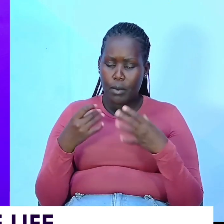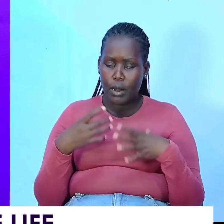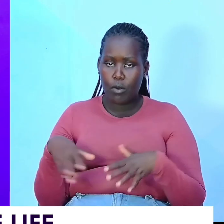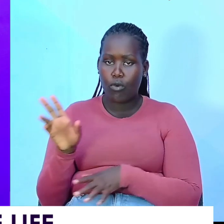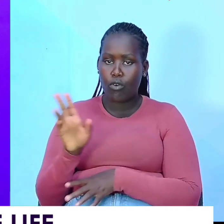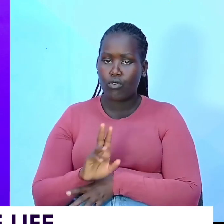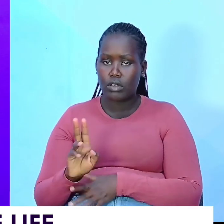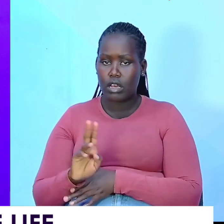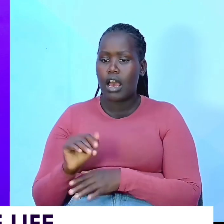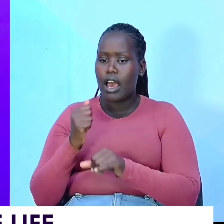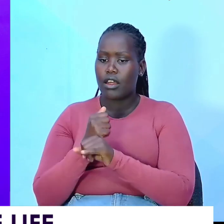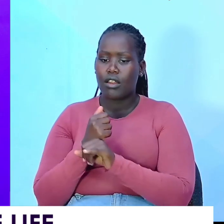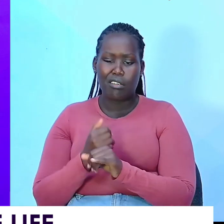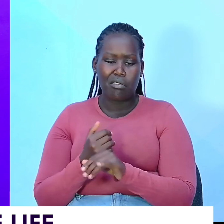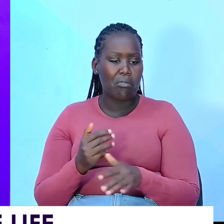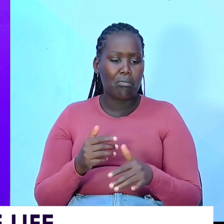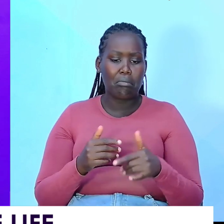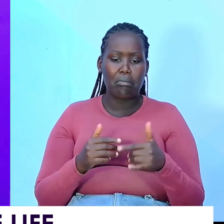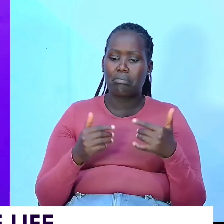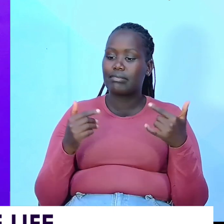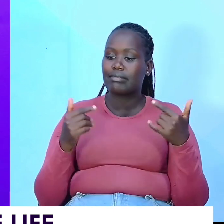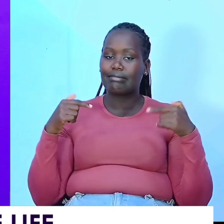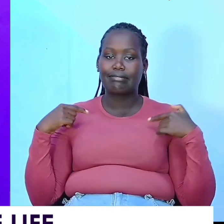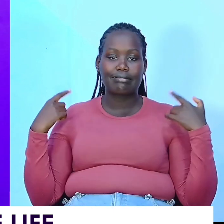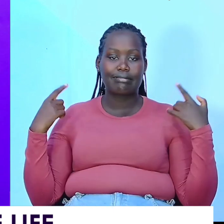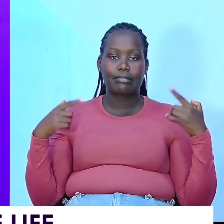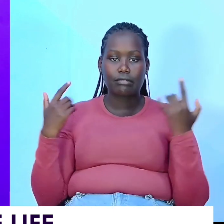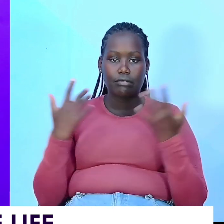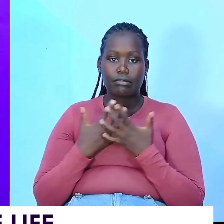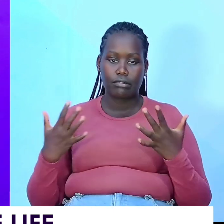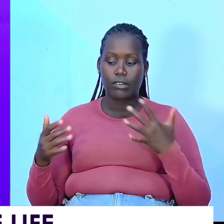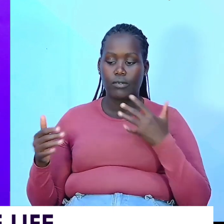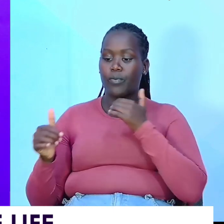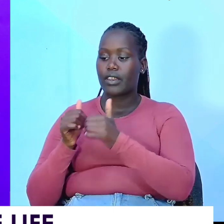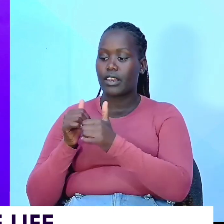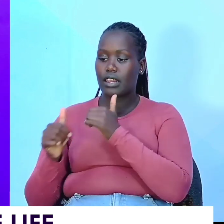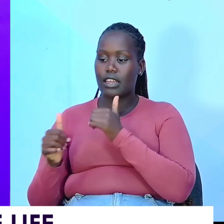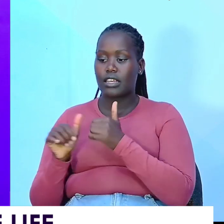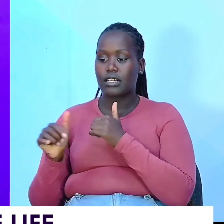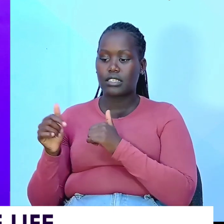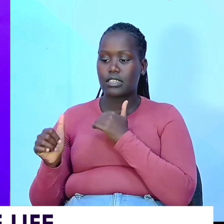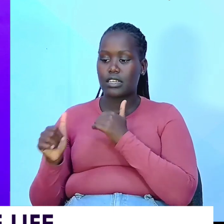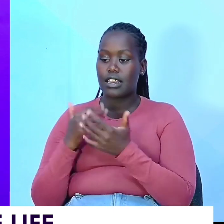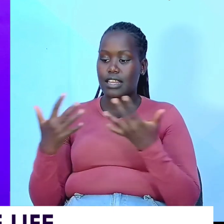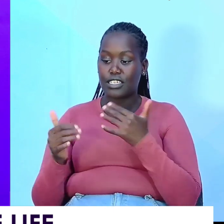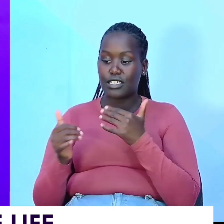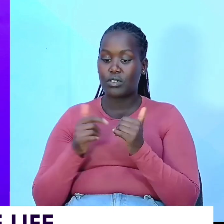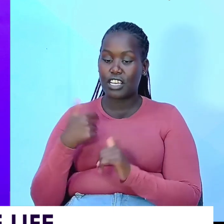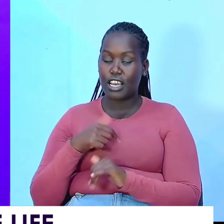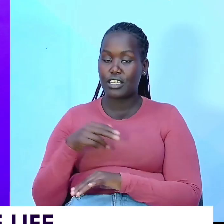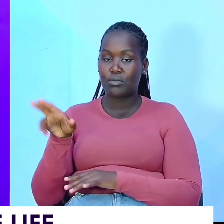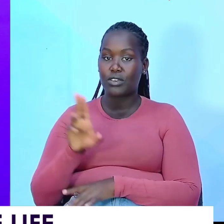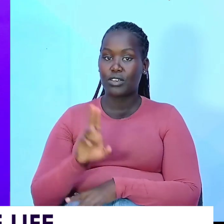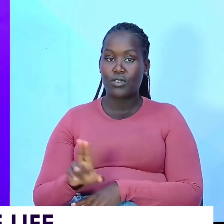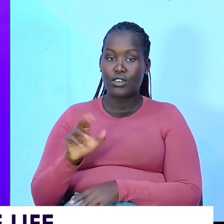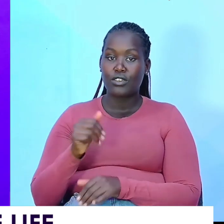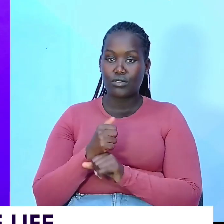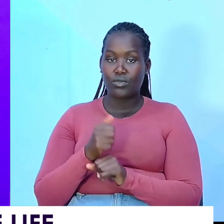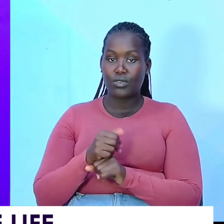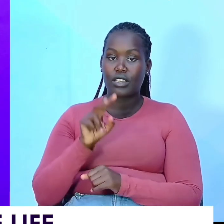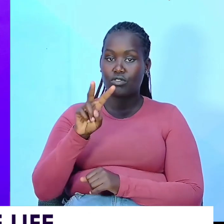of crazy things. You know, things that we used to do at 25. This generation is doing it